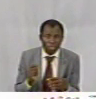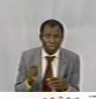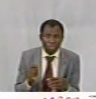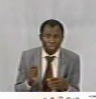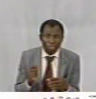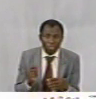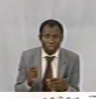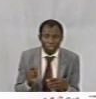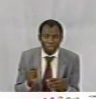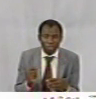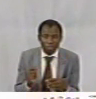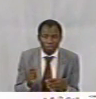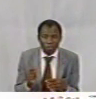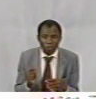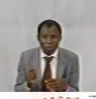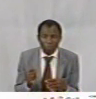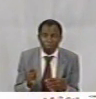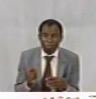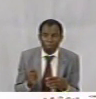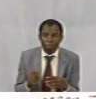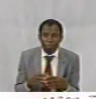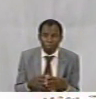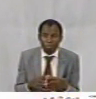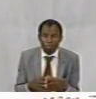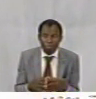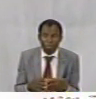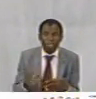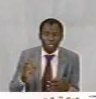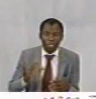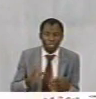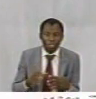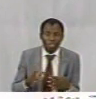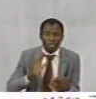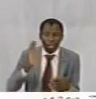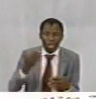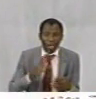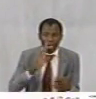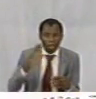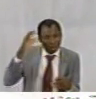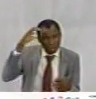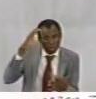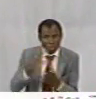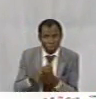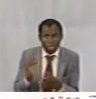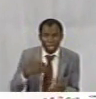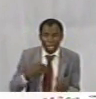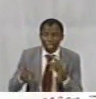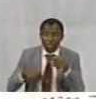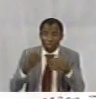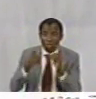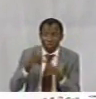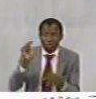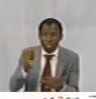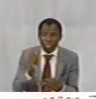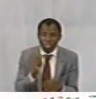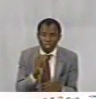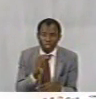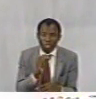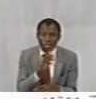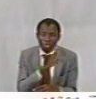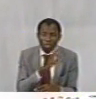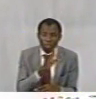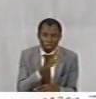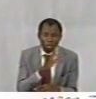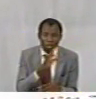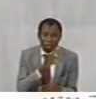was babysitting them for her daughter who had gone into hospital because she had had some difficulty